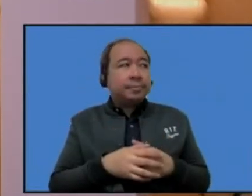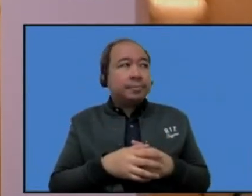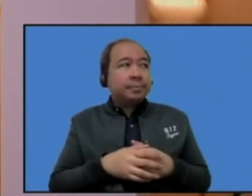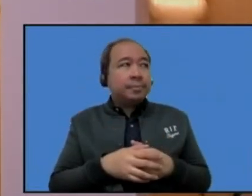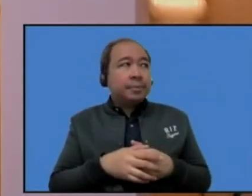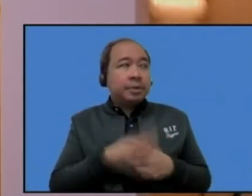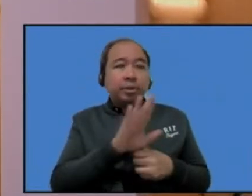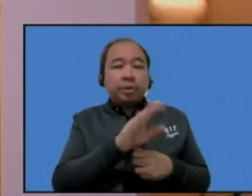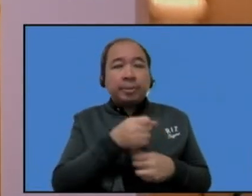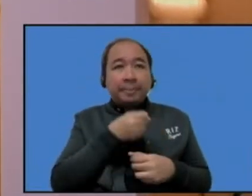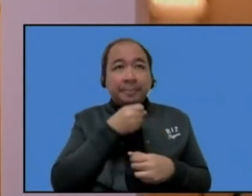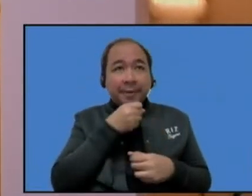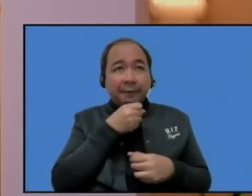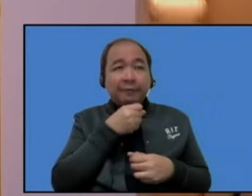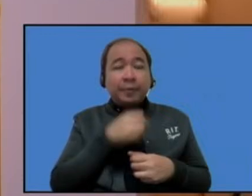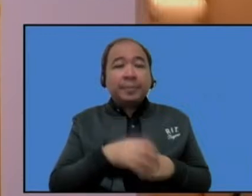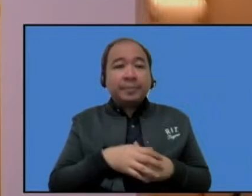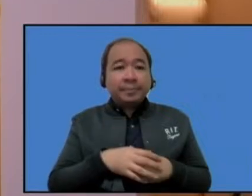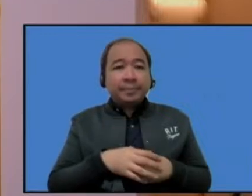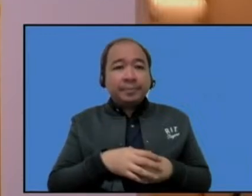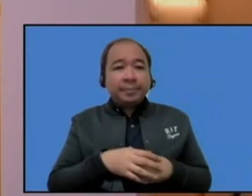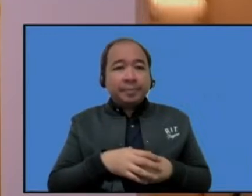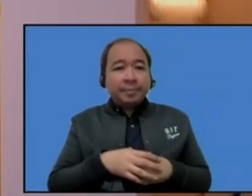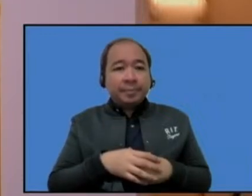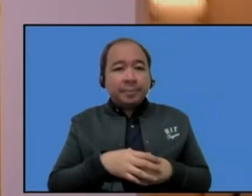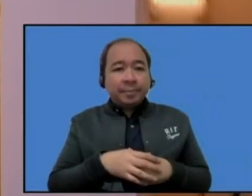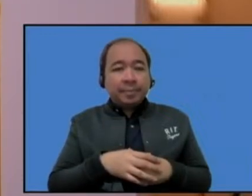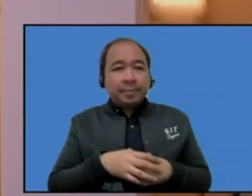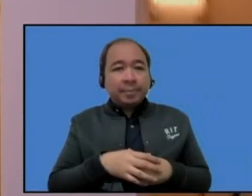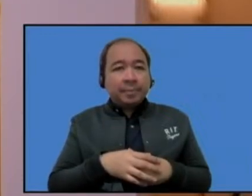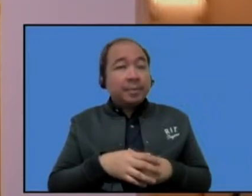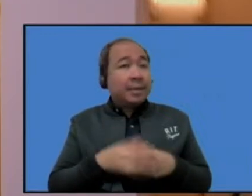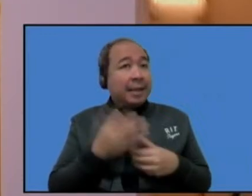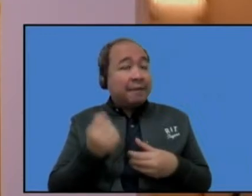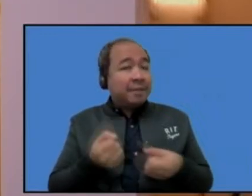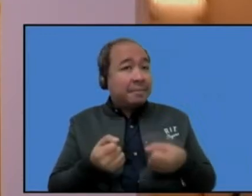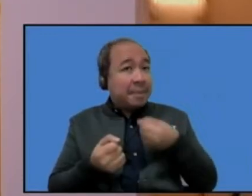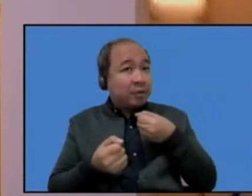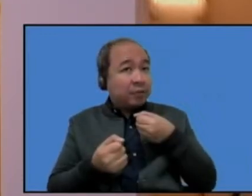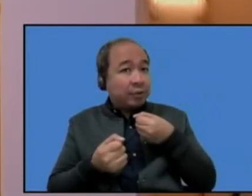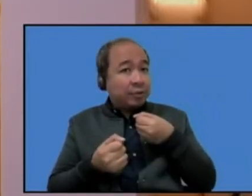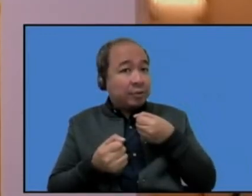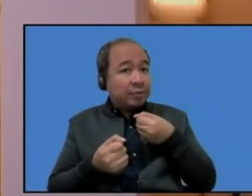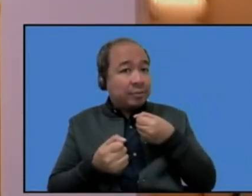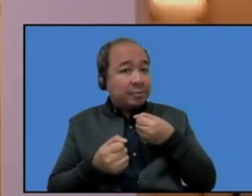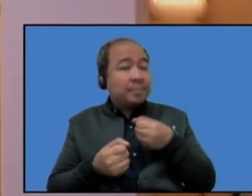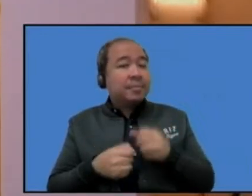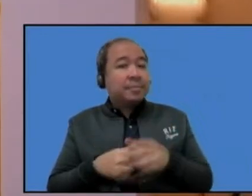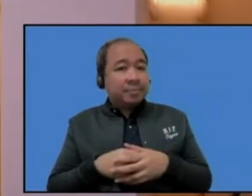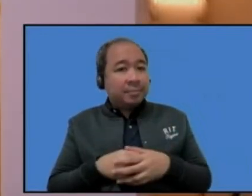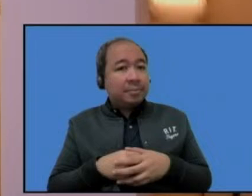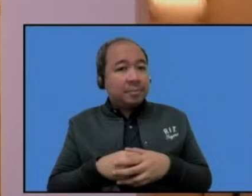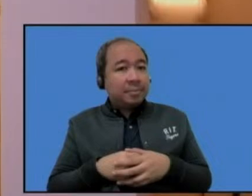there? I can't, sorry, ma'am. There's a microphone in front of you? Did you raise your hand?